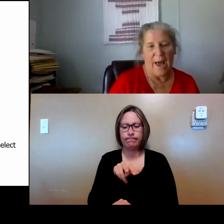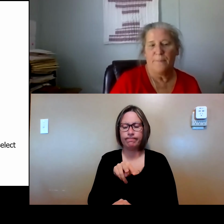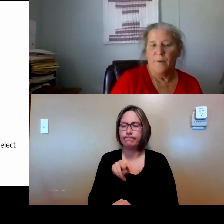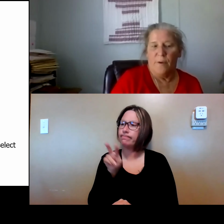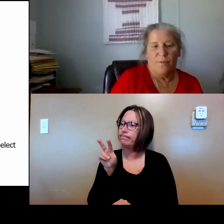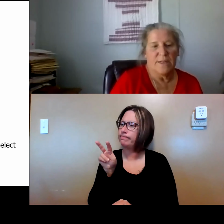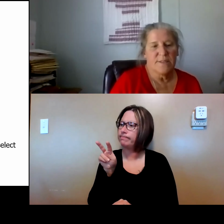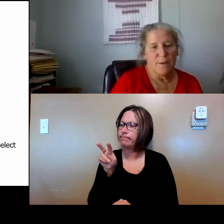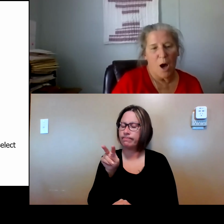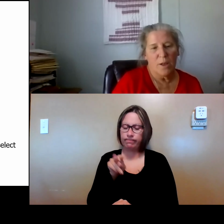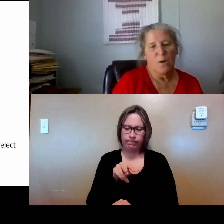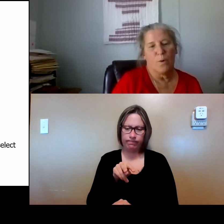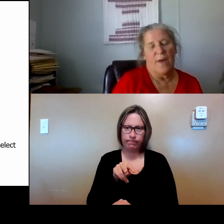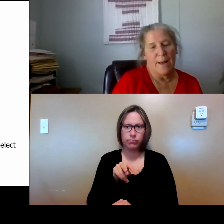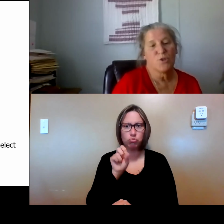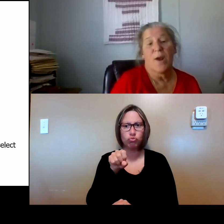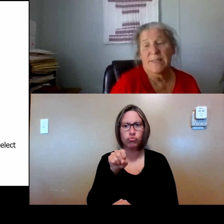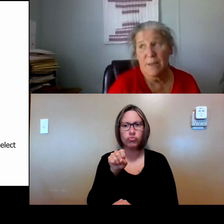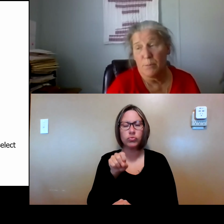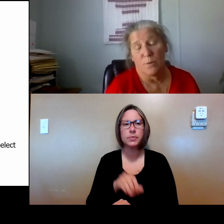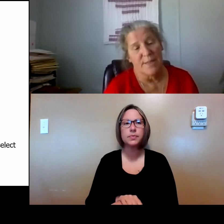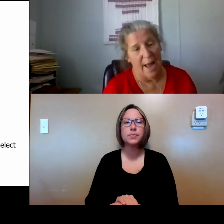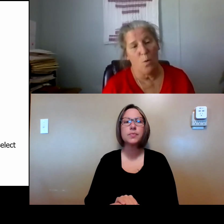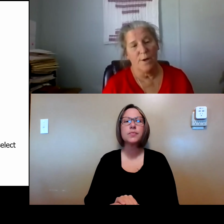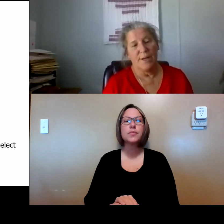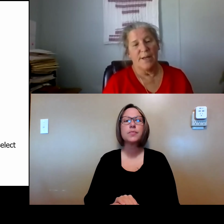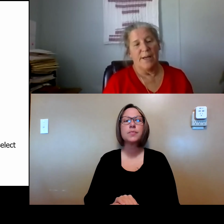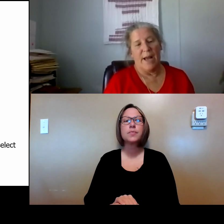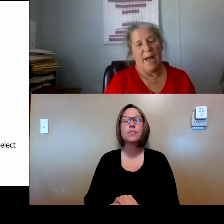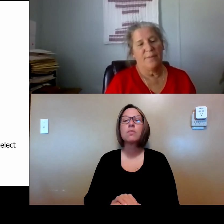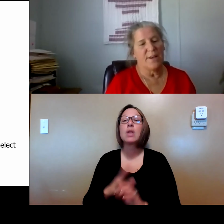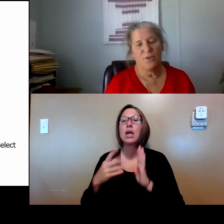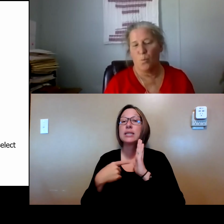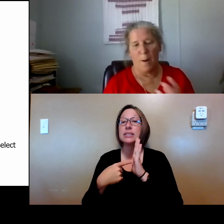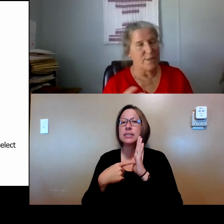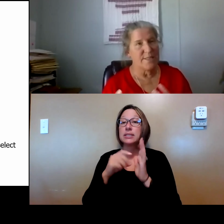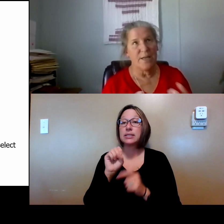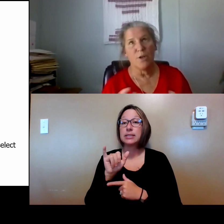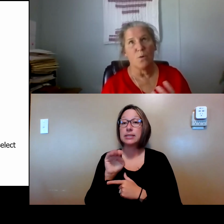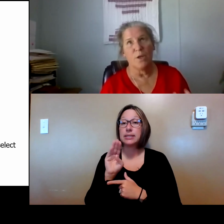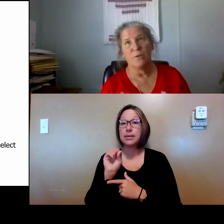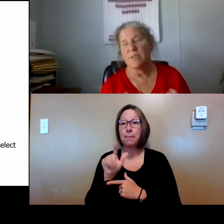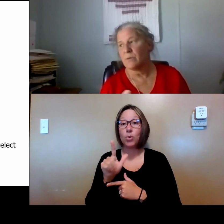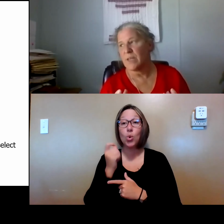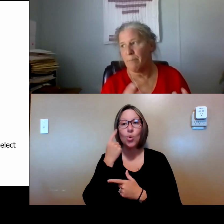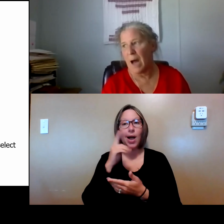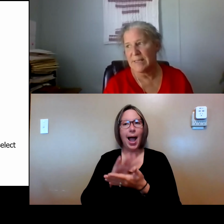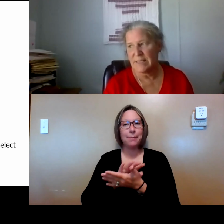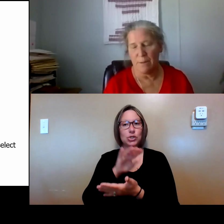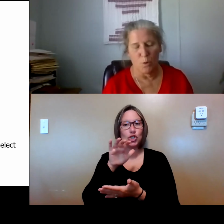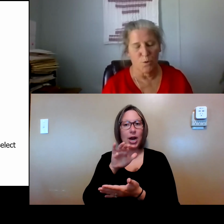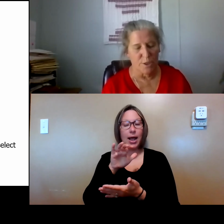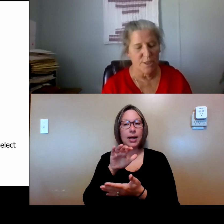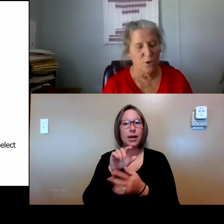all that. Then symbolic with abstract symbols now. But we still don't use those